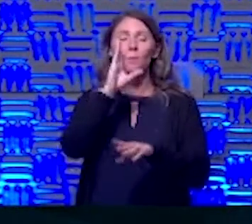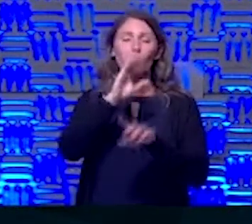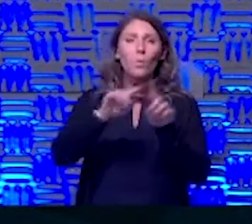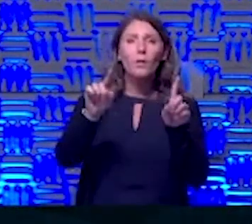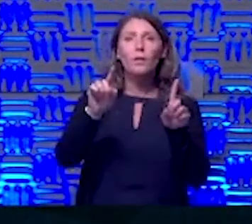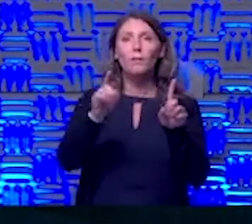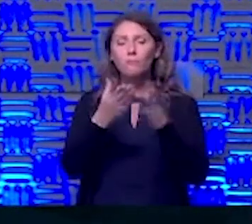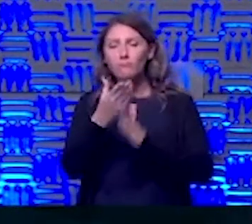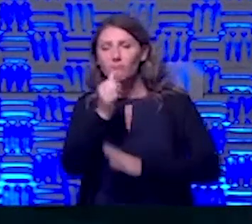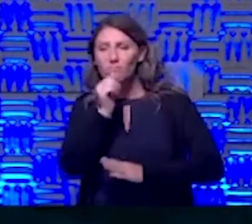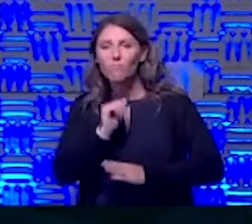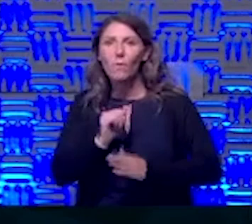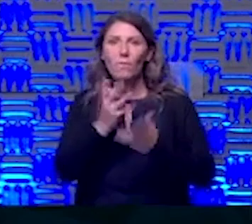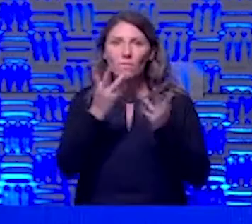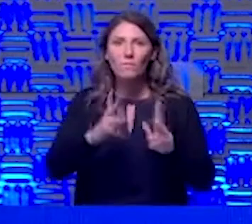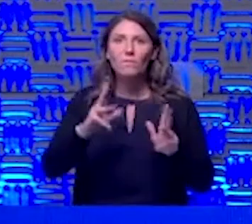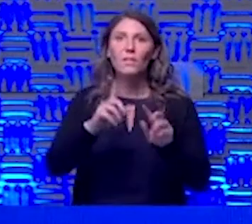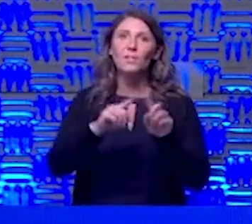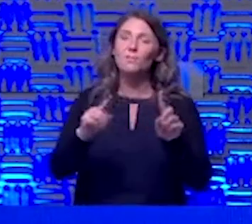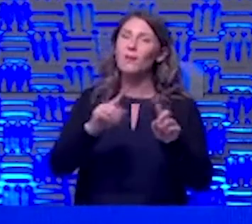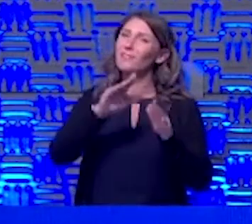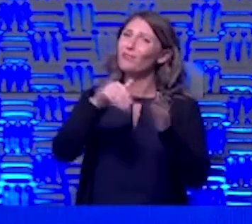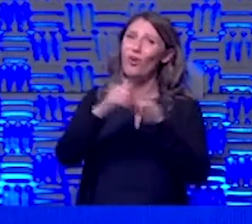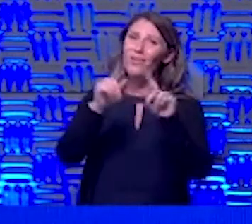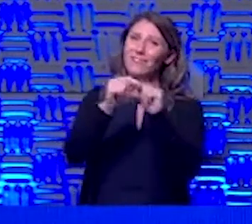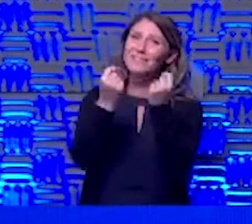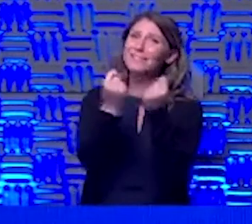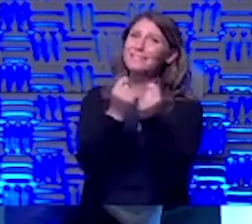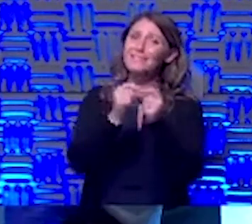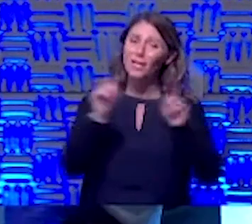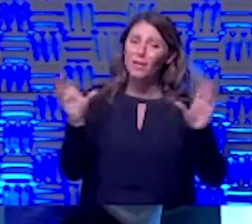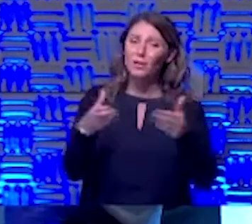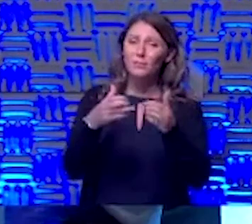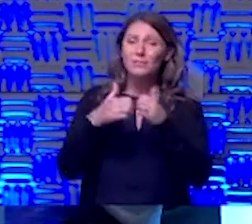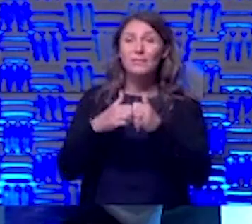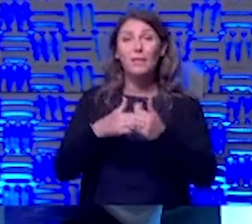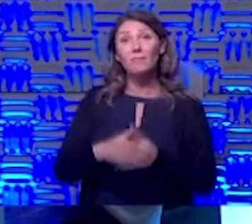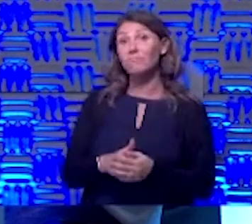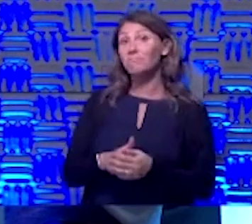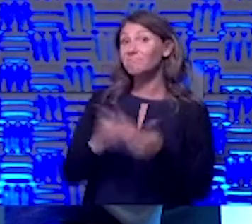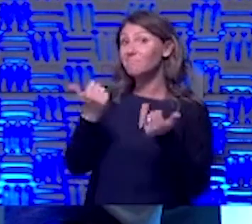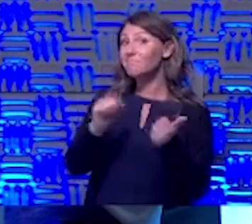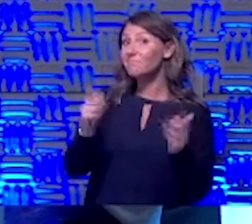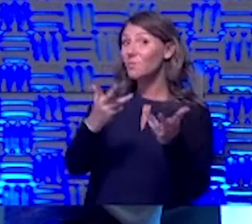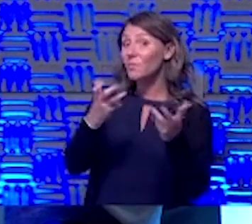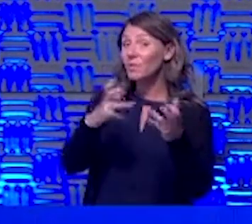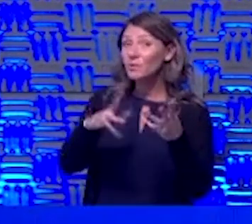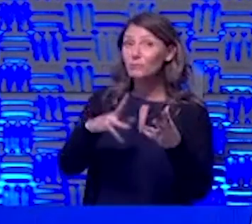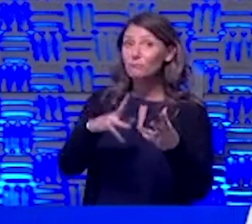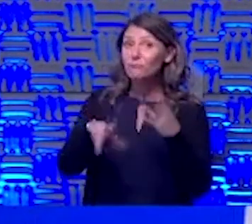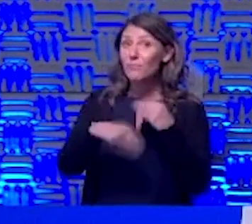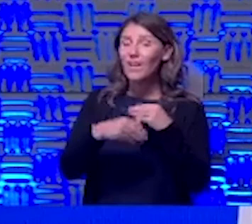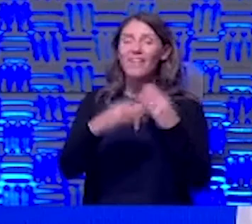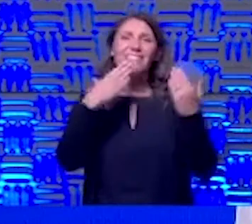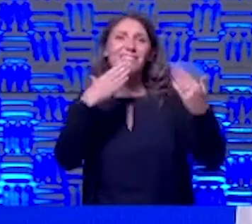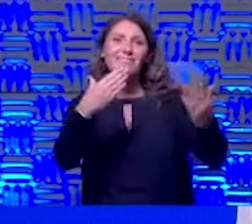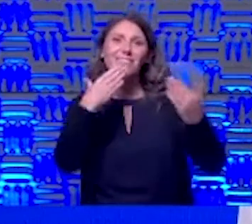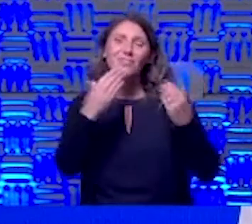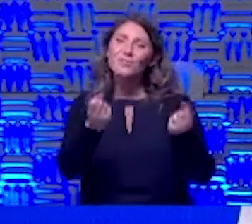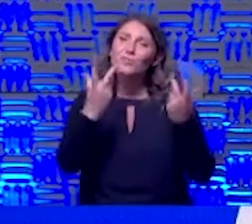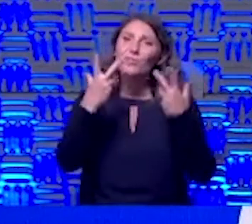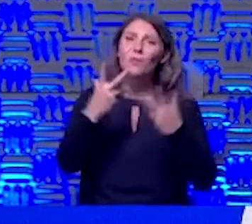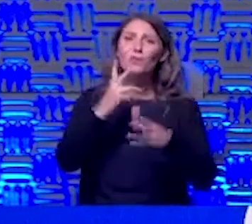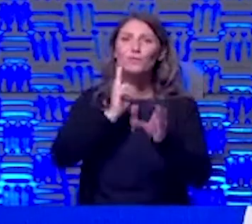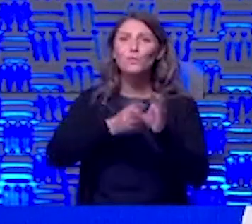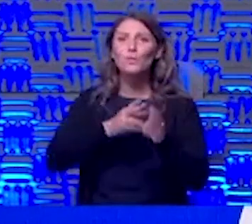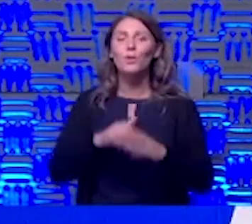is all that we need to do. Yeah, totally agree. Hawk, anything else from your standpoint? No, thing. I agree. Guys, thank you all so much for being on this.